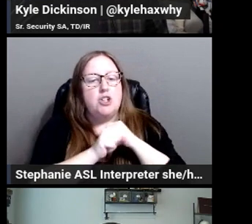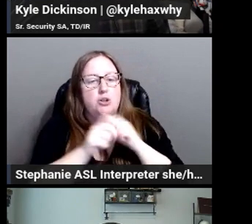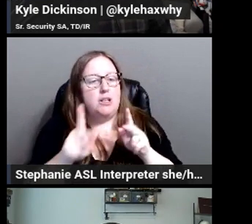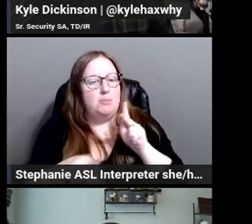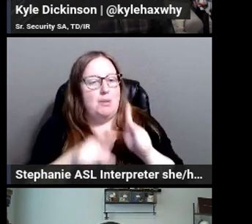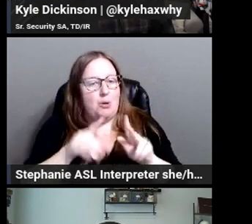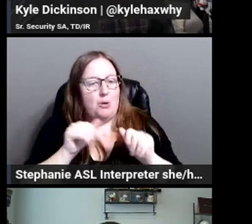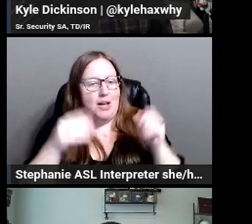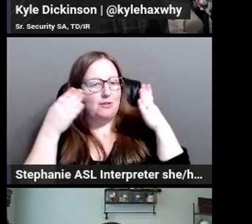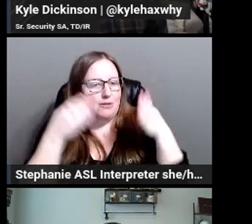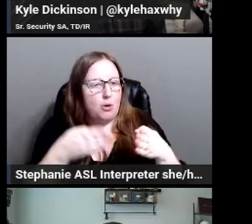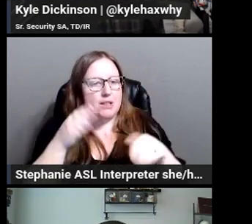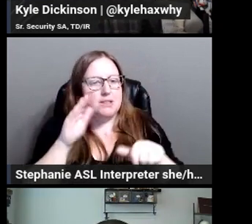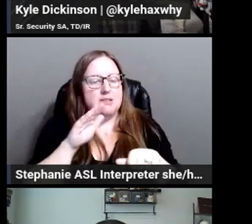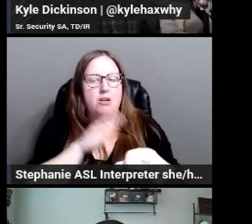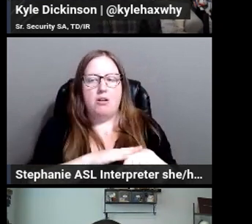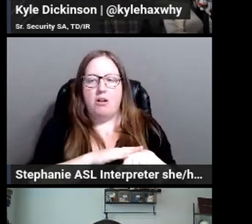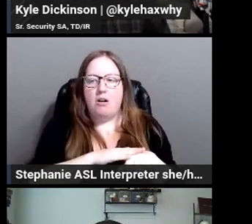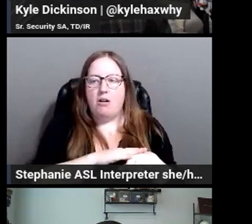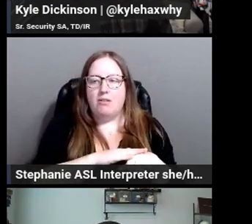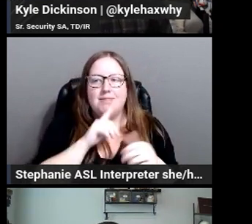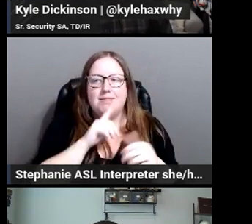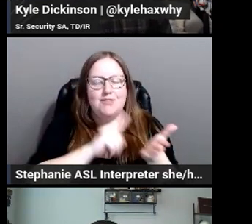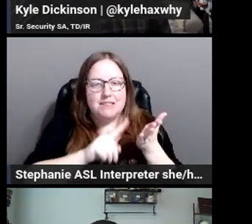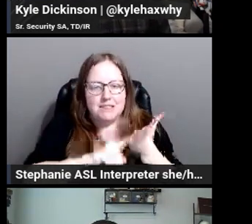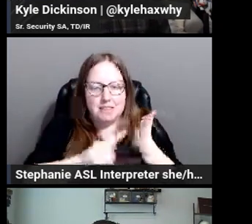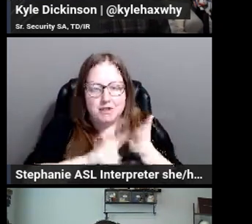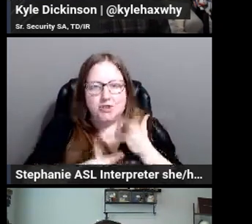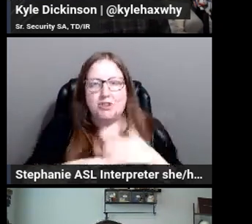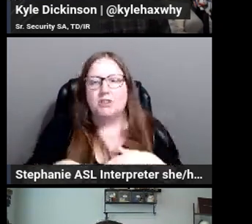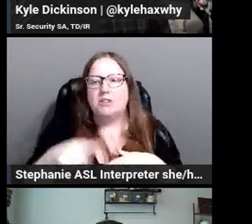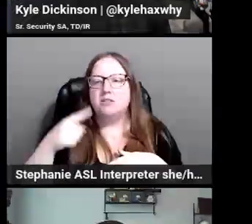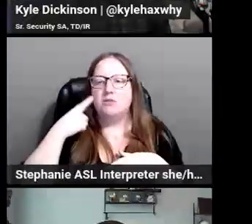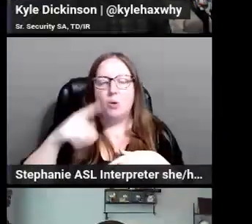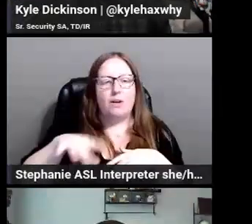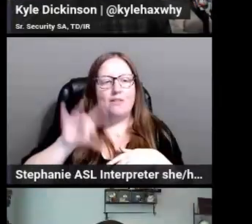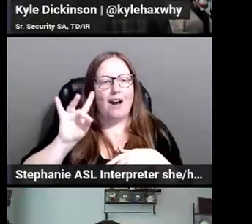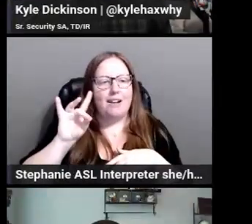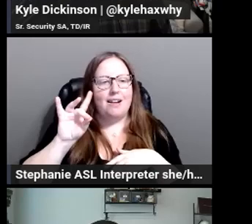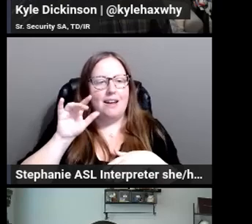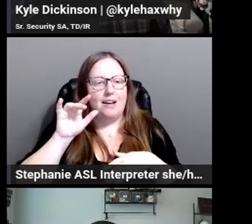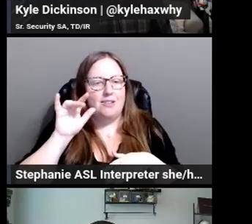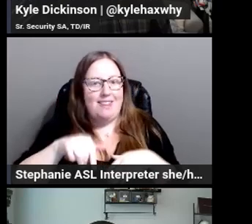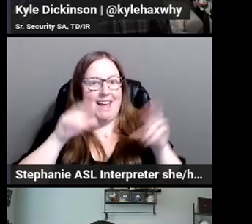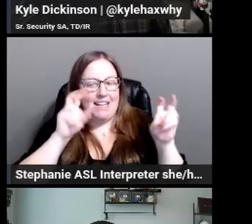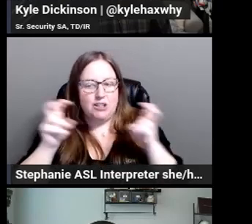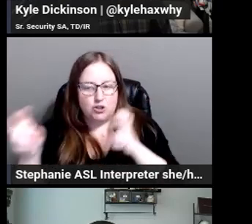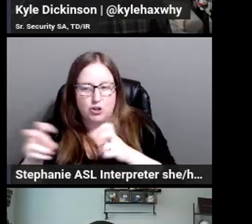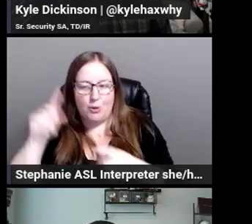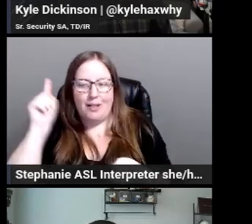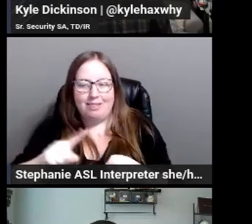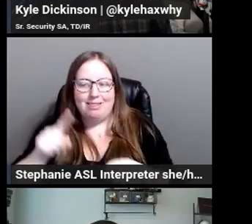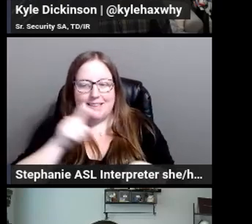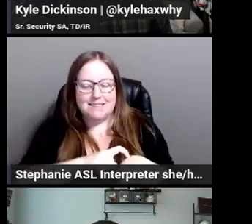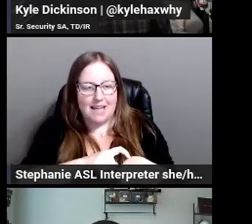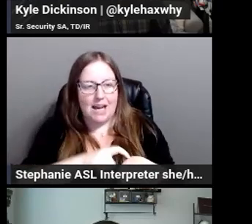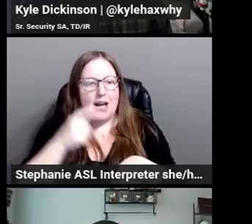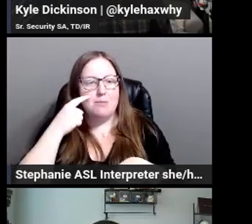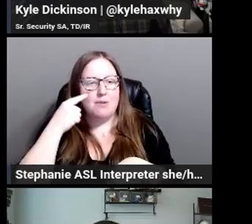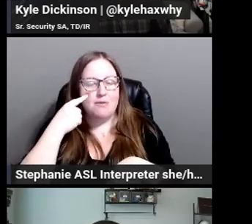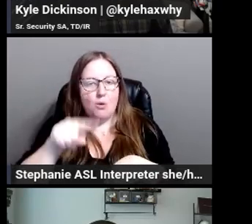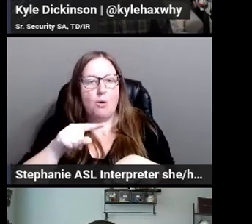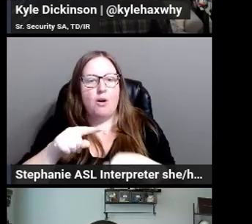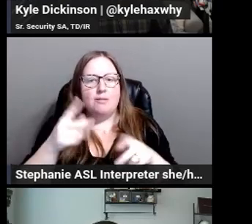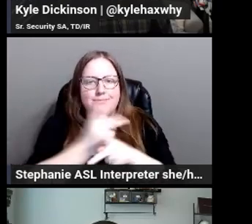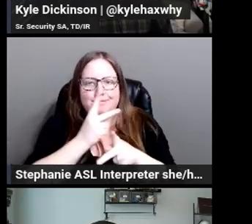can focus on, investigations, on finding that needle in the haystack, less time standing up